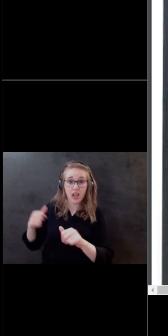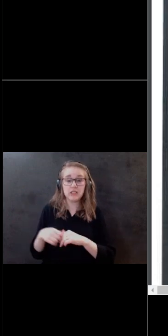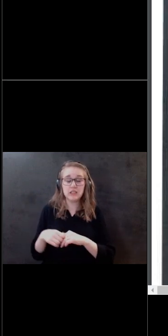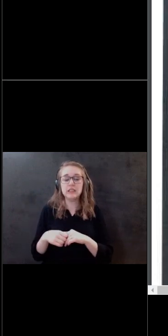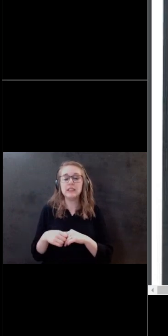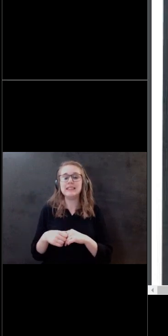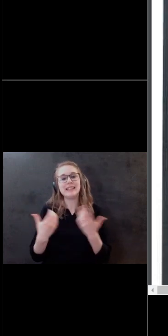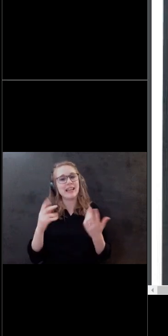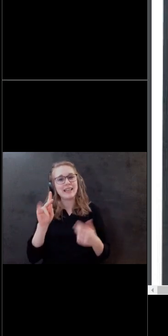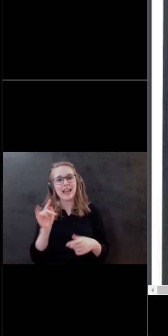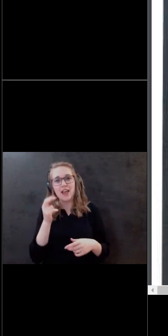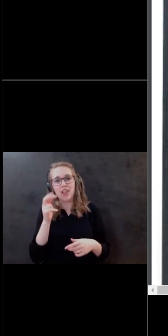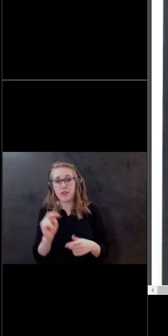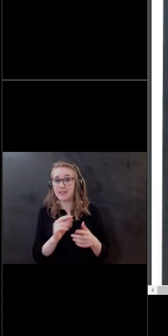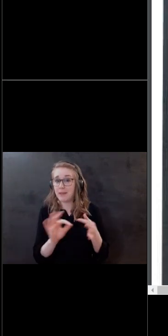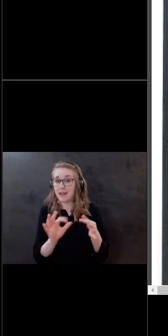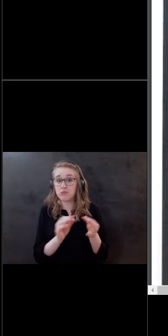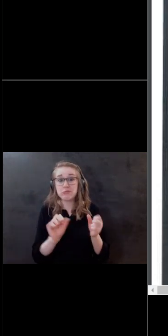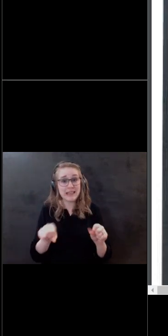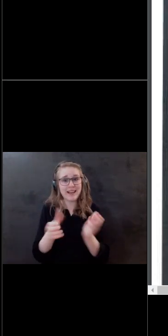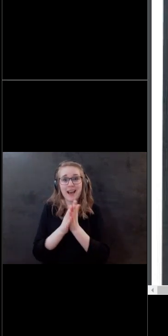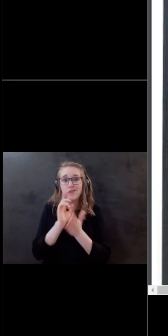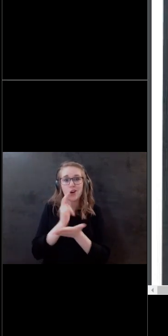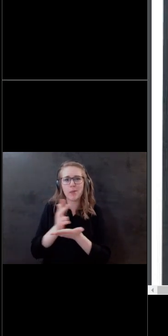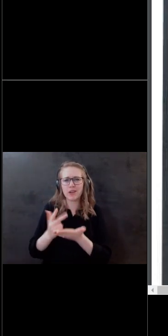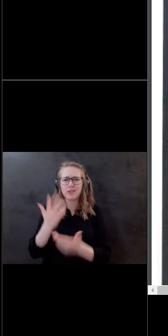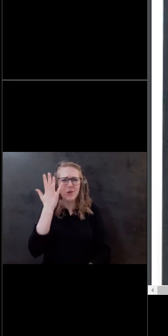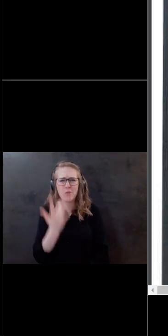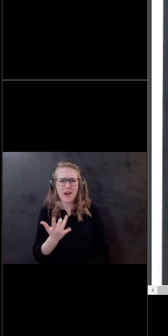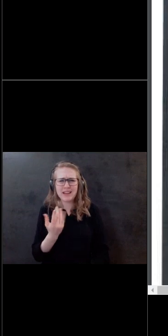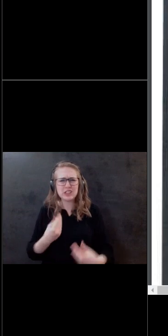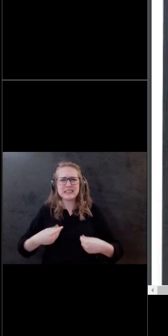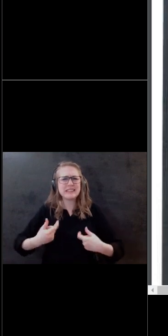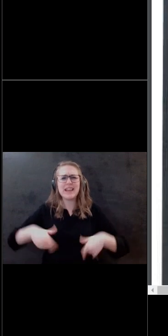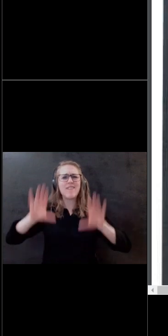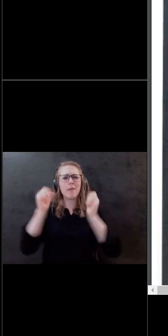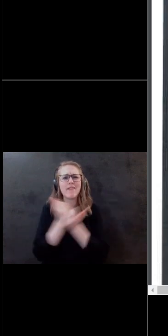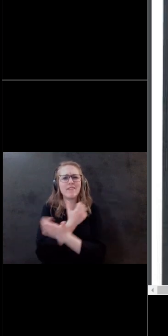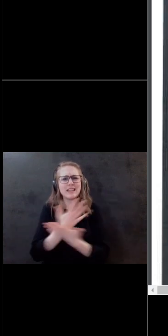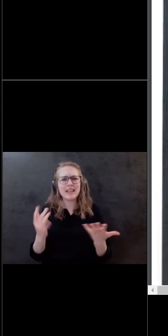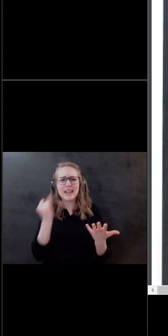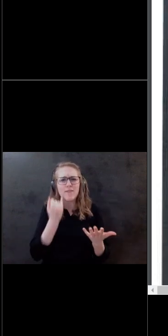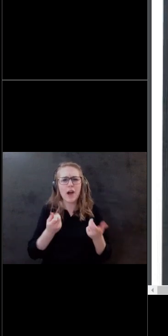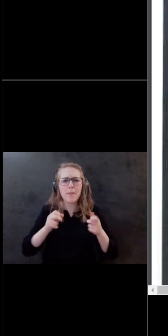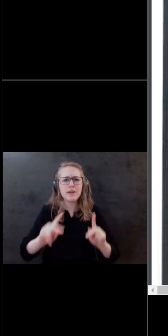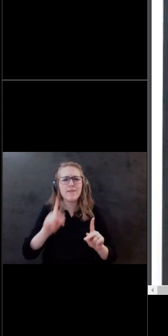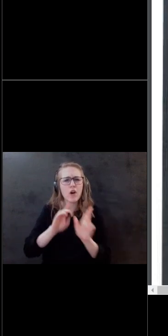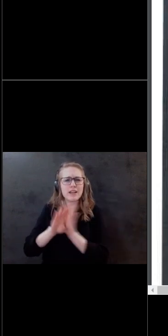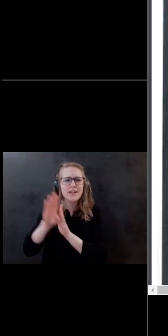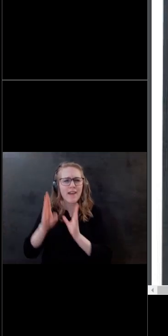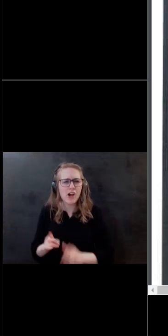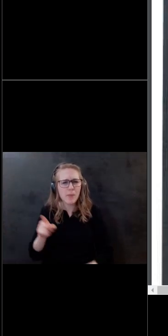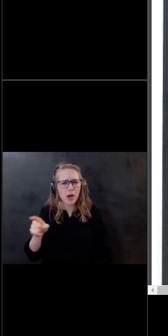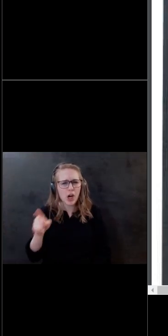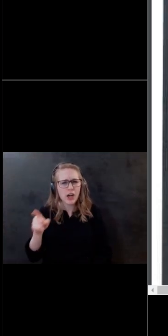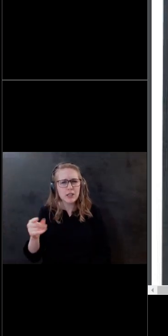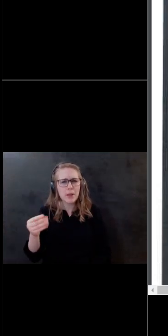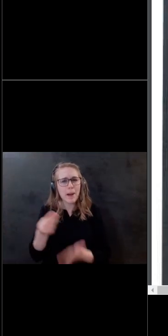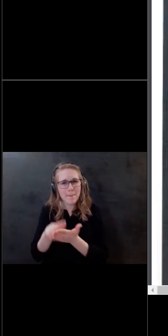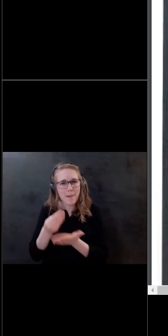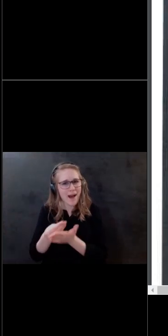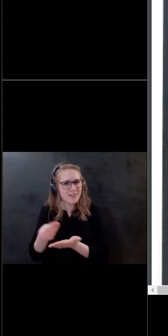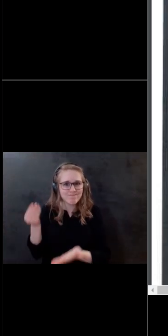mentioned, that we can ask for parking. Why are we going to give away everything when we have an opportunity for the developer to put their money where their